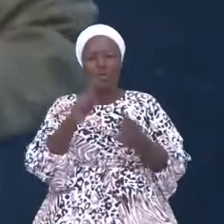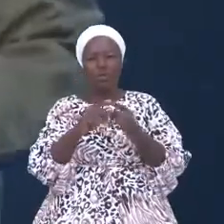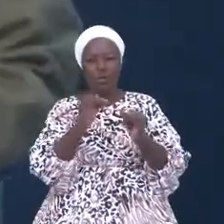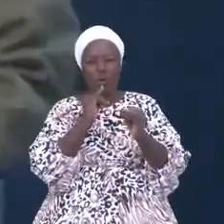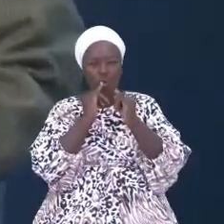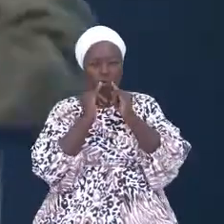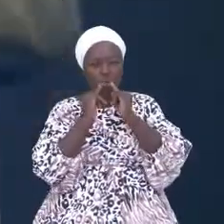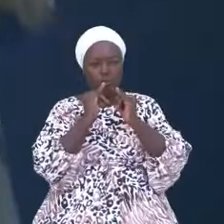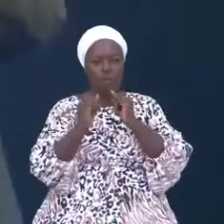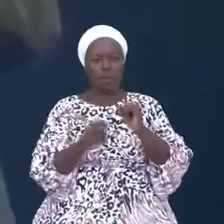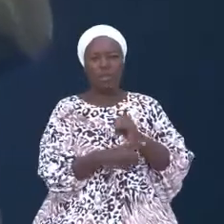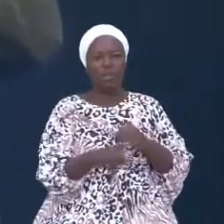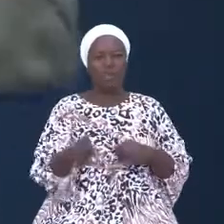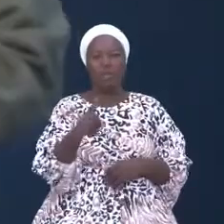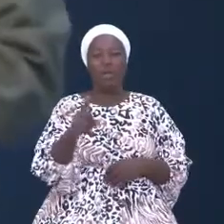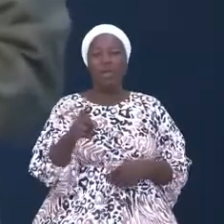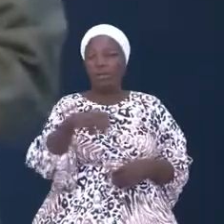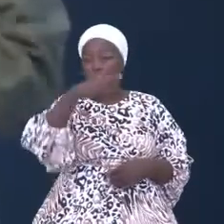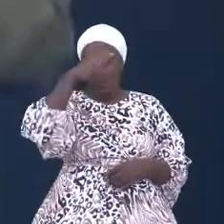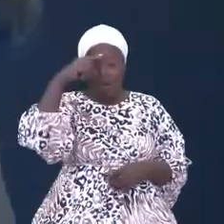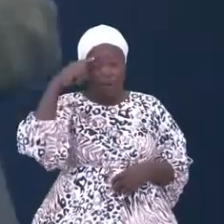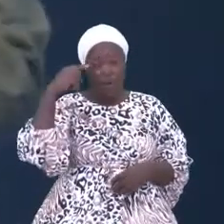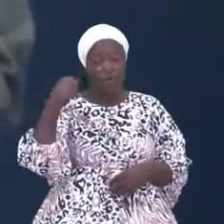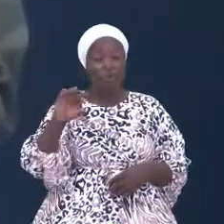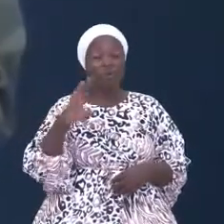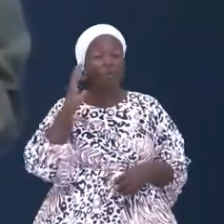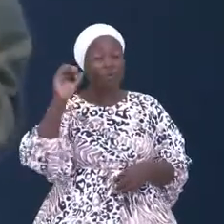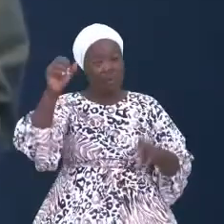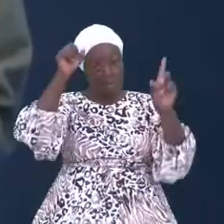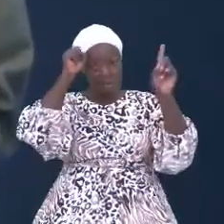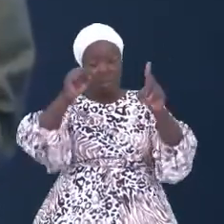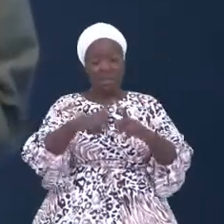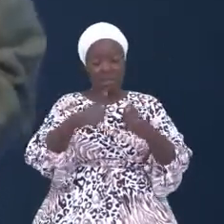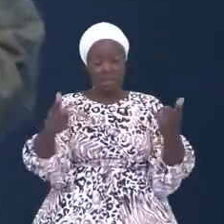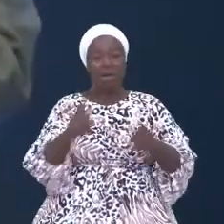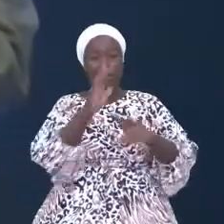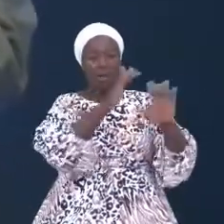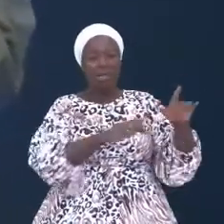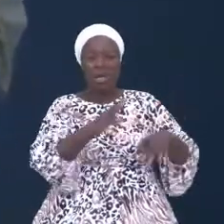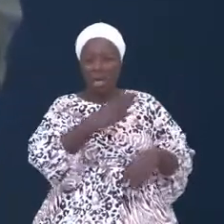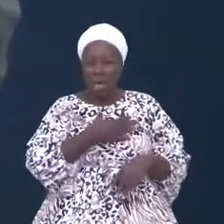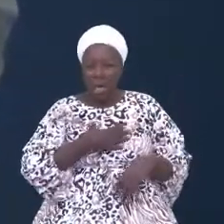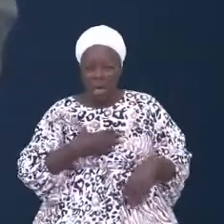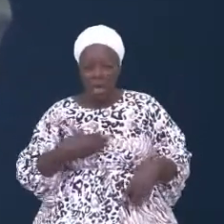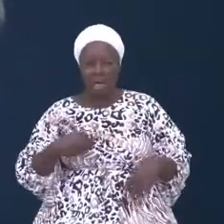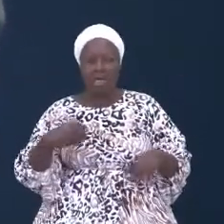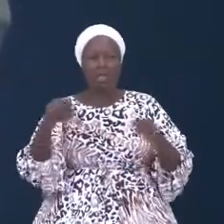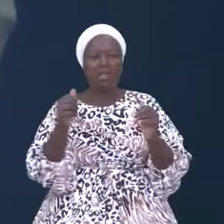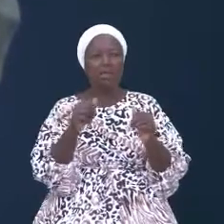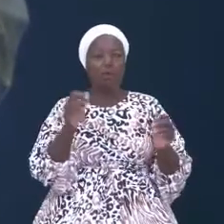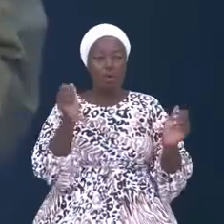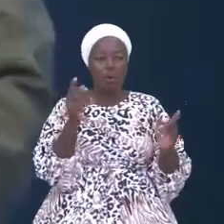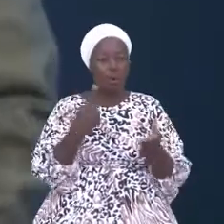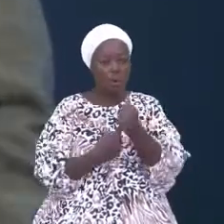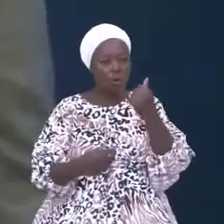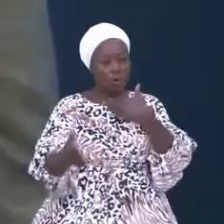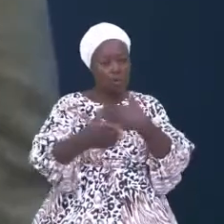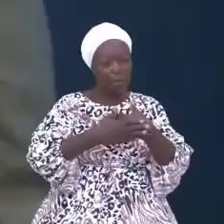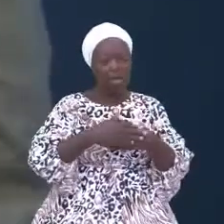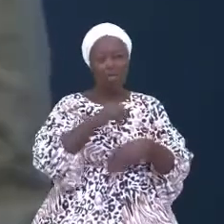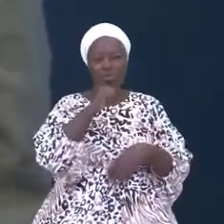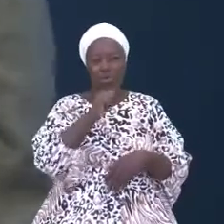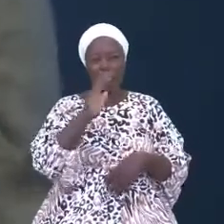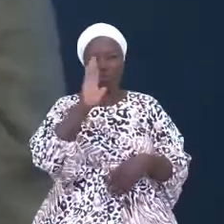instruct them because of his manifold mercies, and withheldest not thy